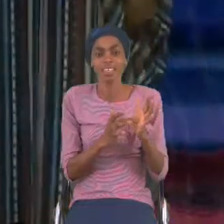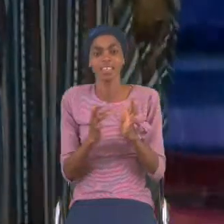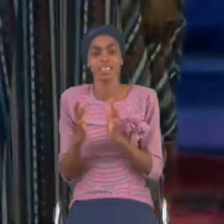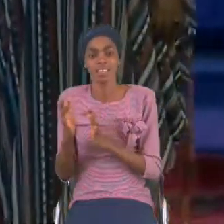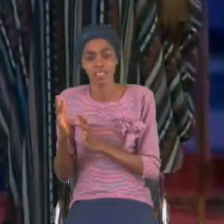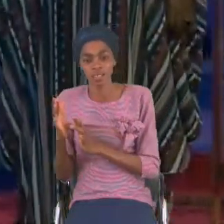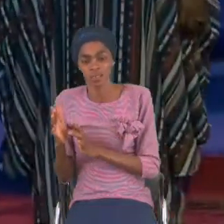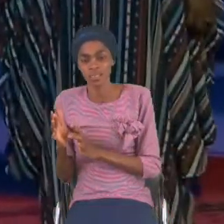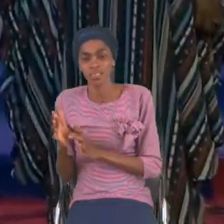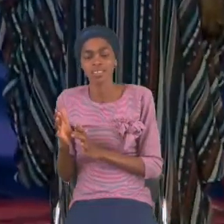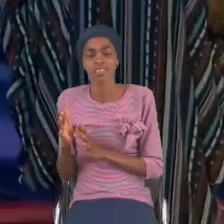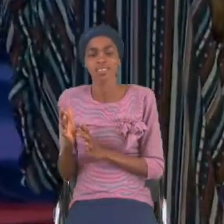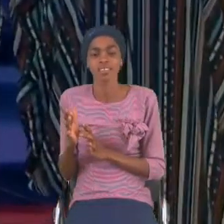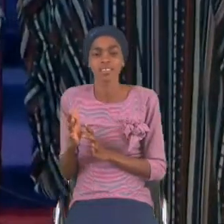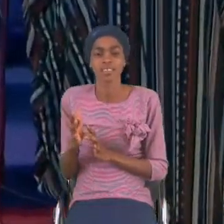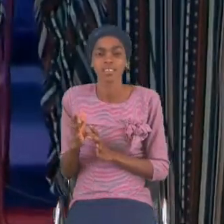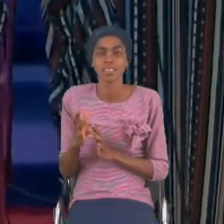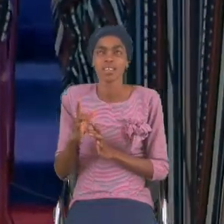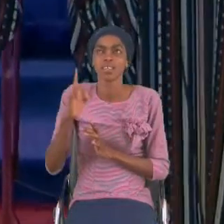Jesus,